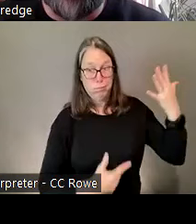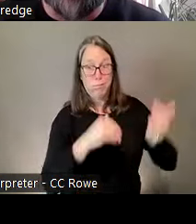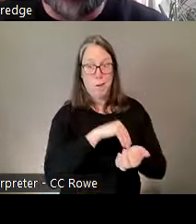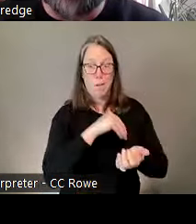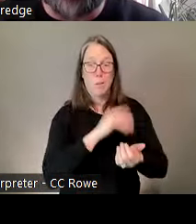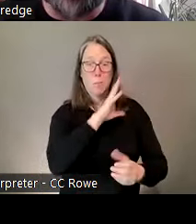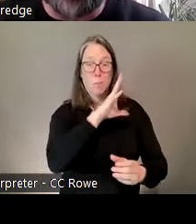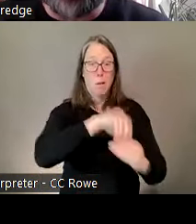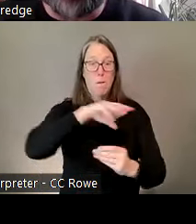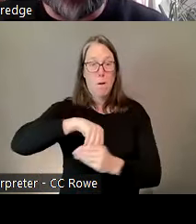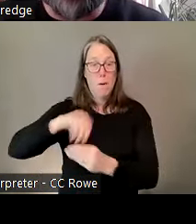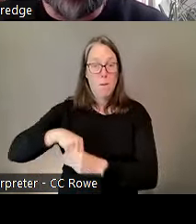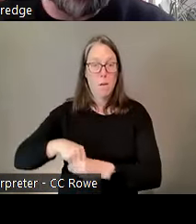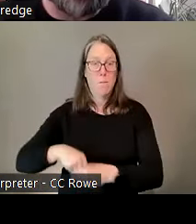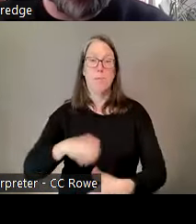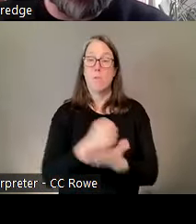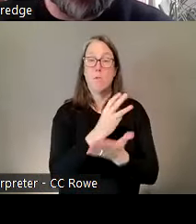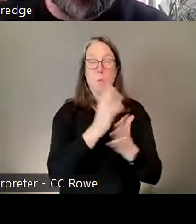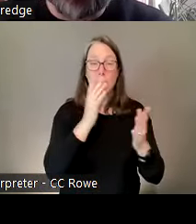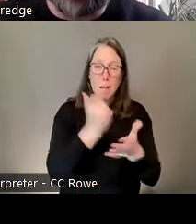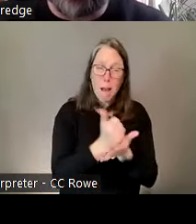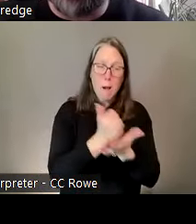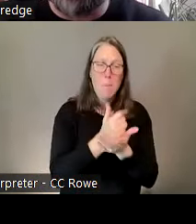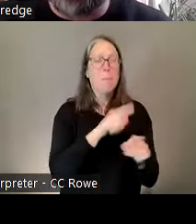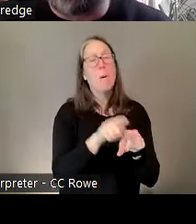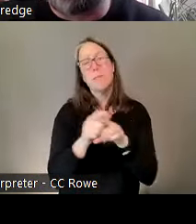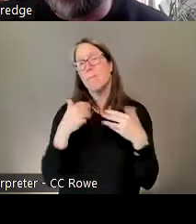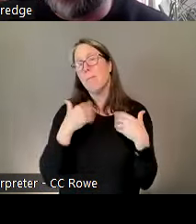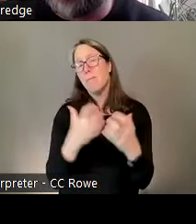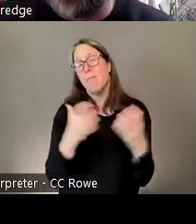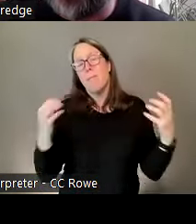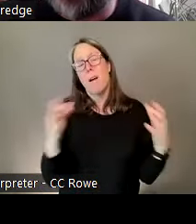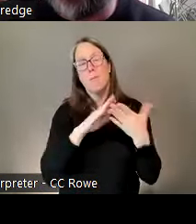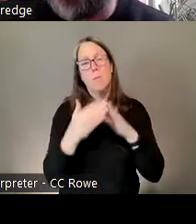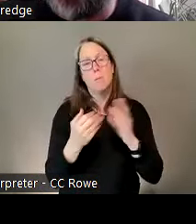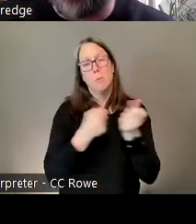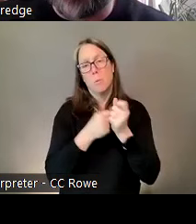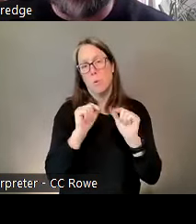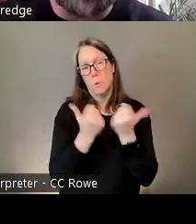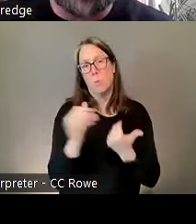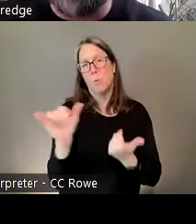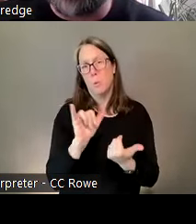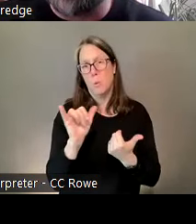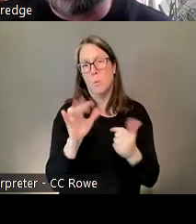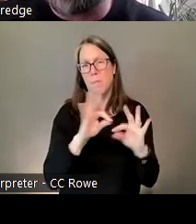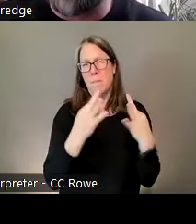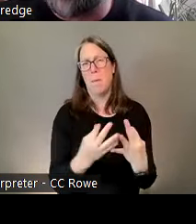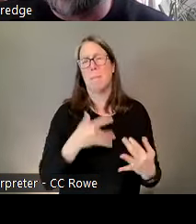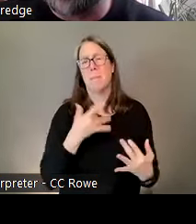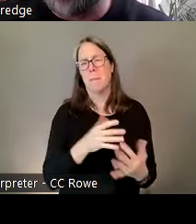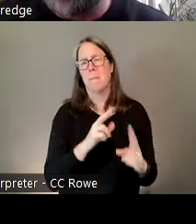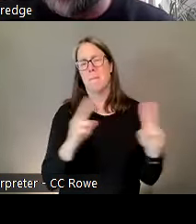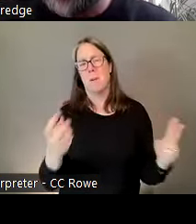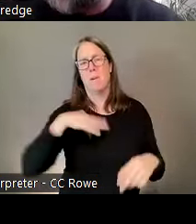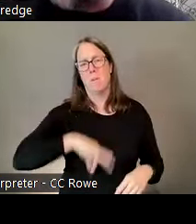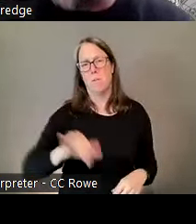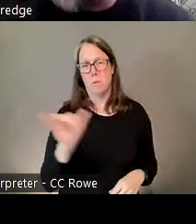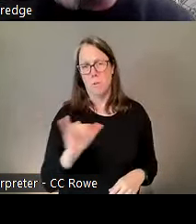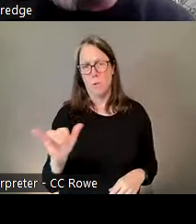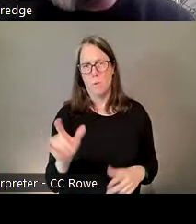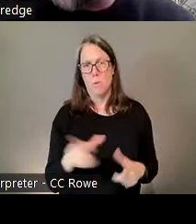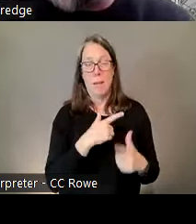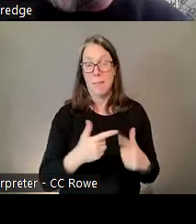play. Social workers are really helpful. And there's a bunch of community support groups out there that I think families find to be very useful. And